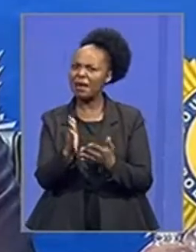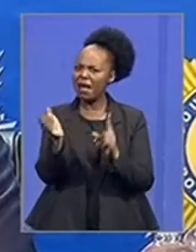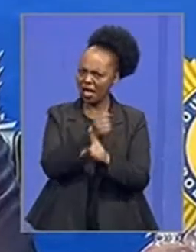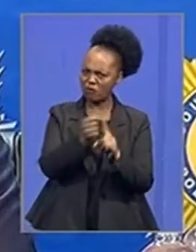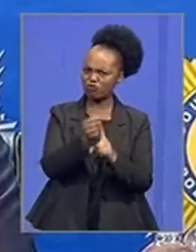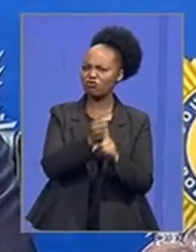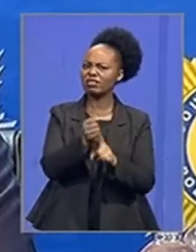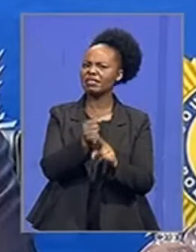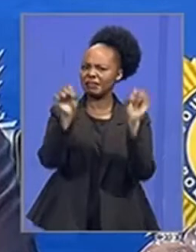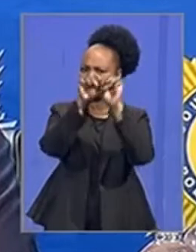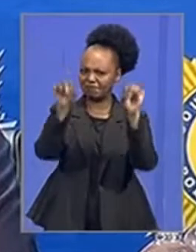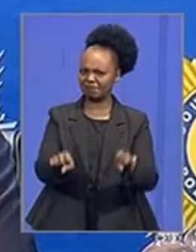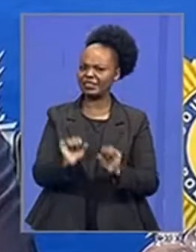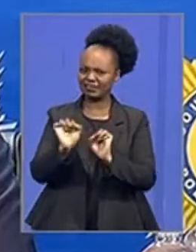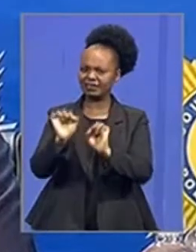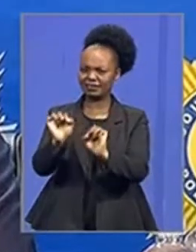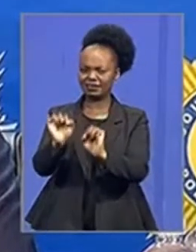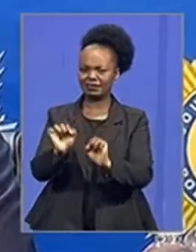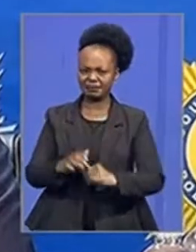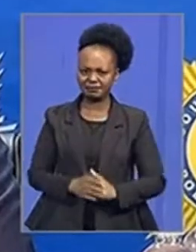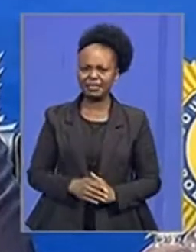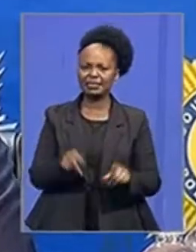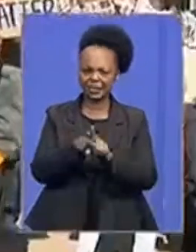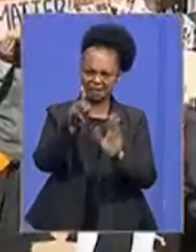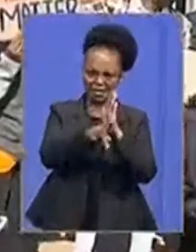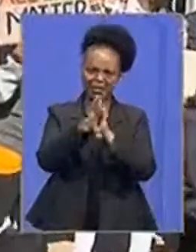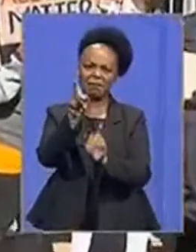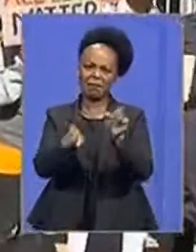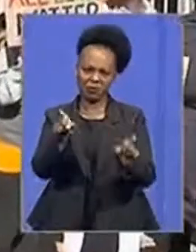resulting in the murder and killing of people.